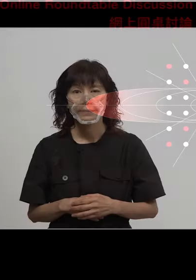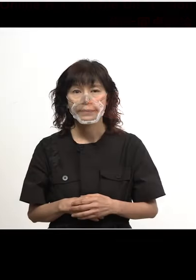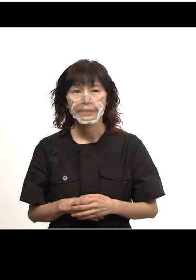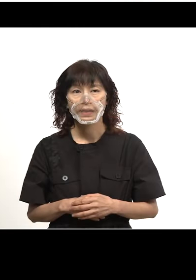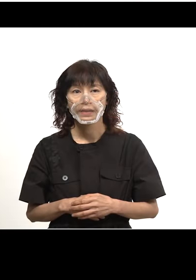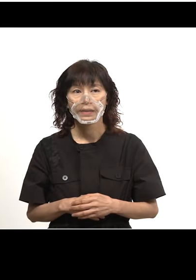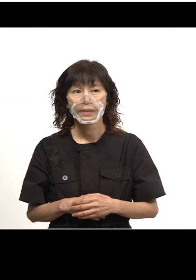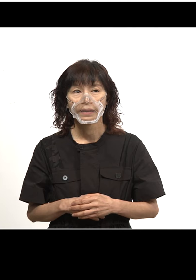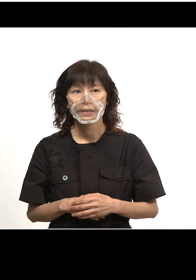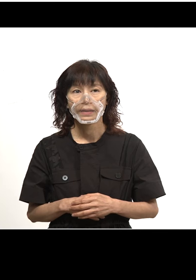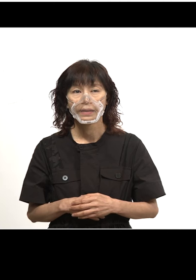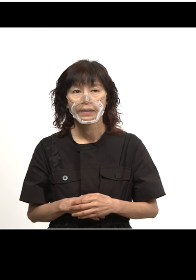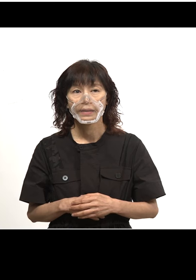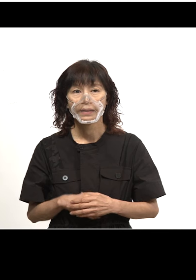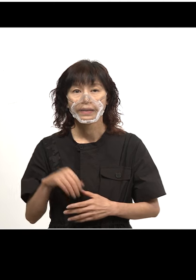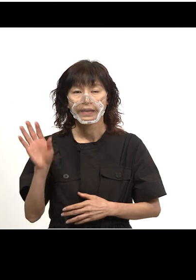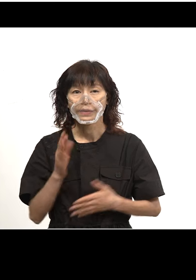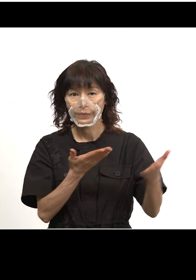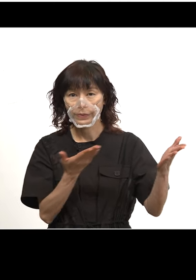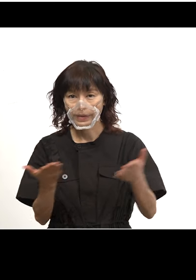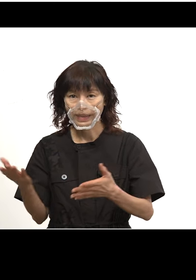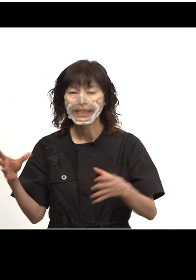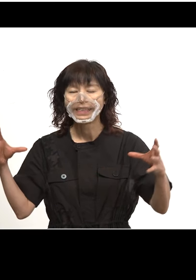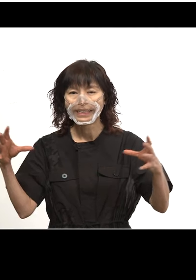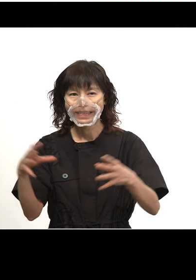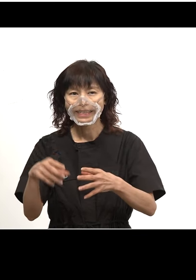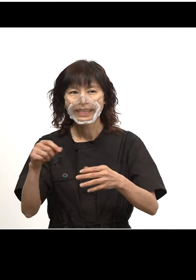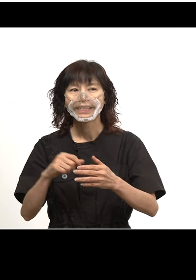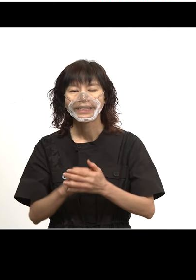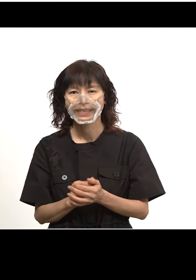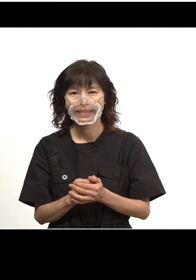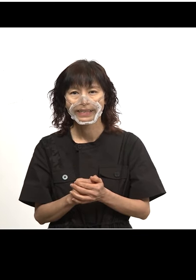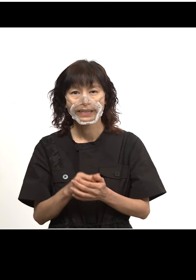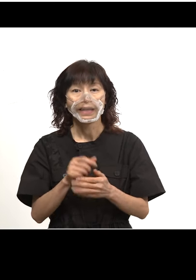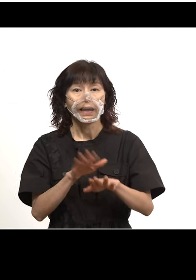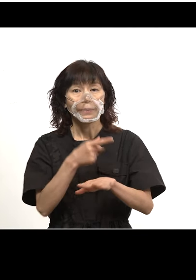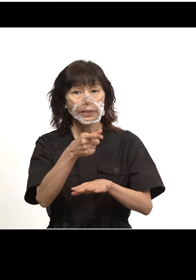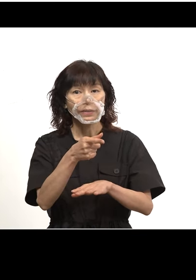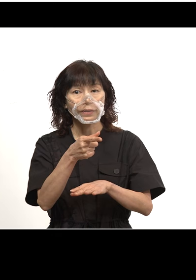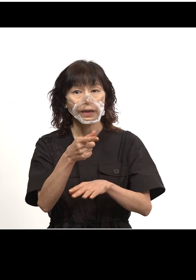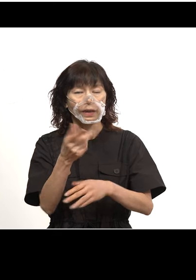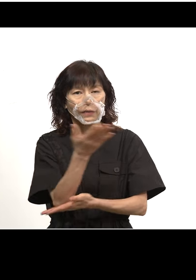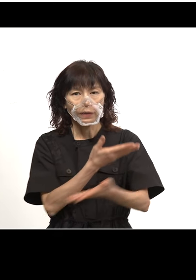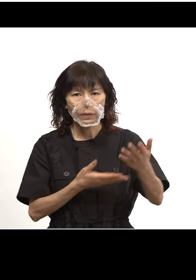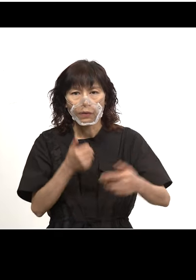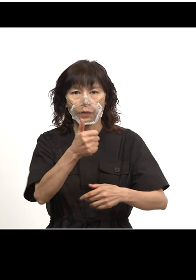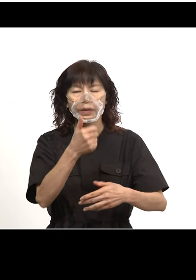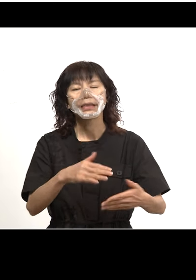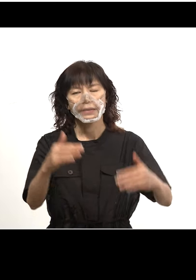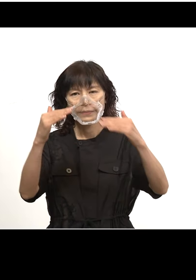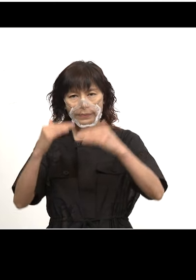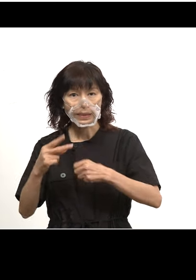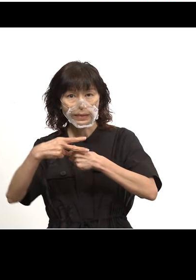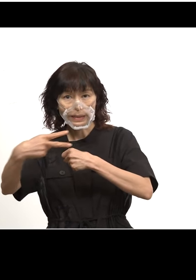Hello, welcome back. After the third floor sharing by overseas artists, we will now start part two panel discussion to